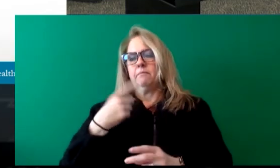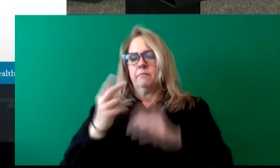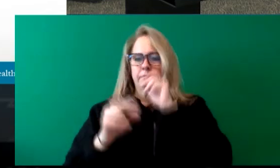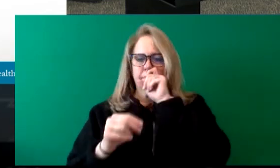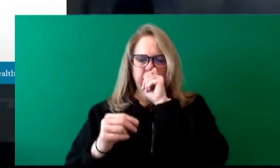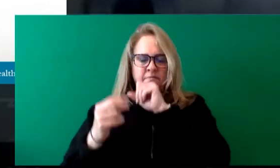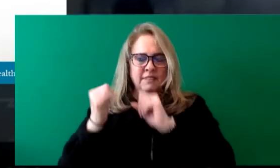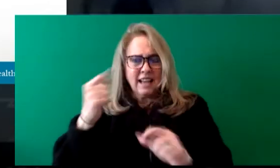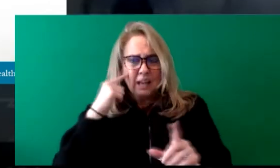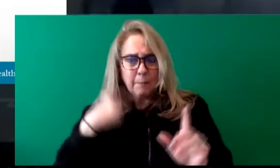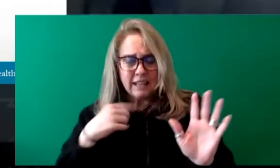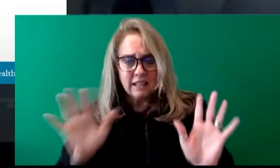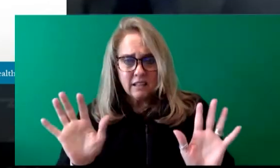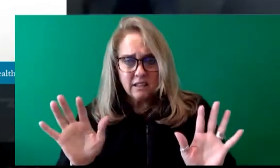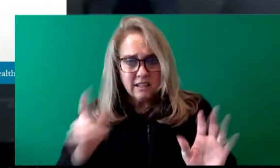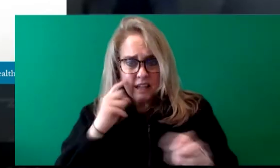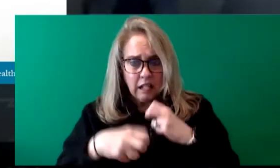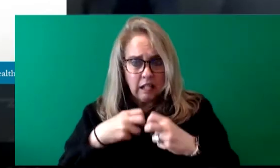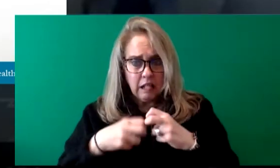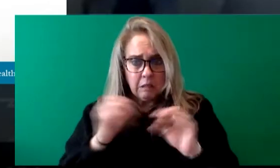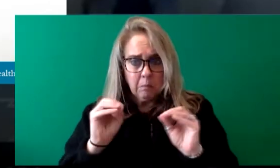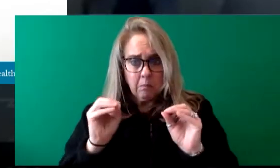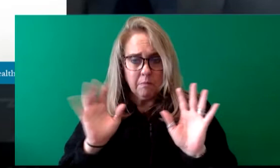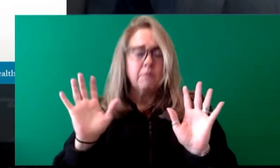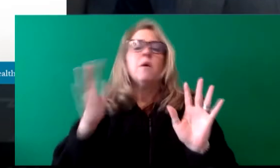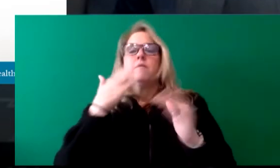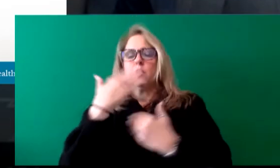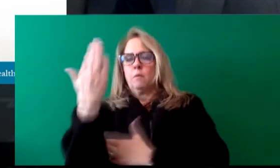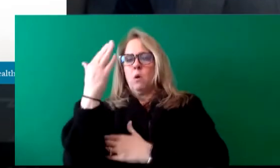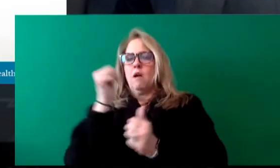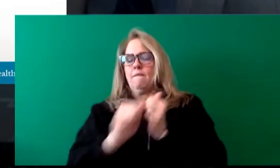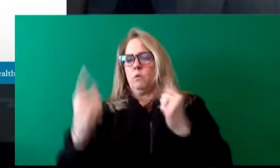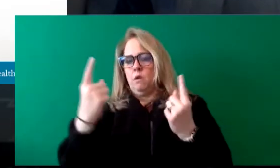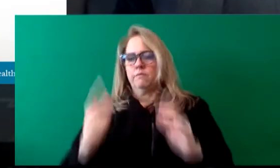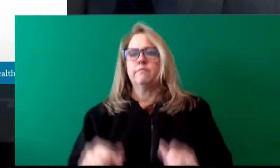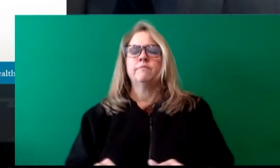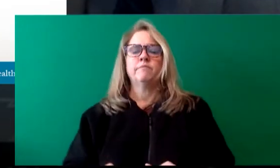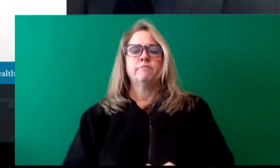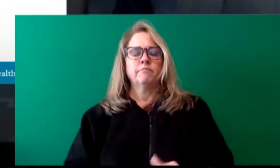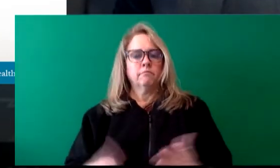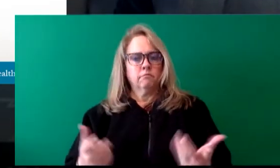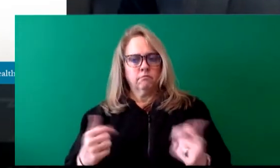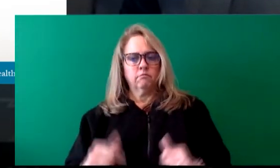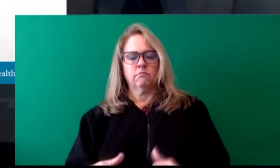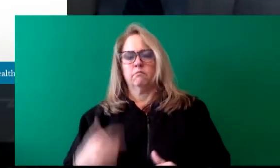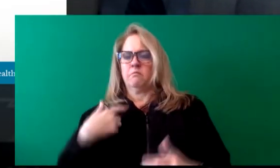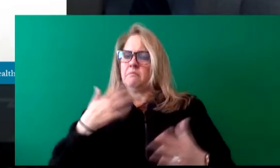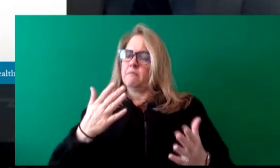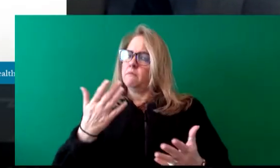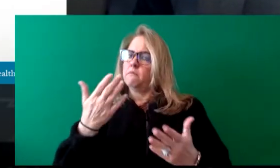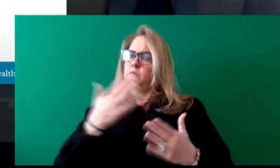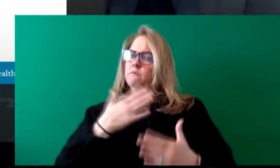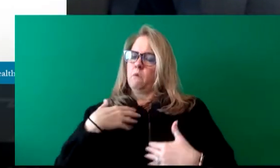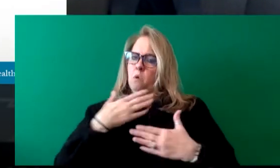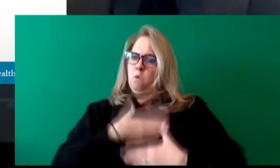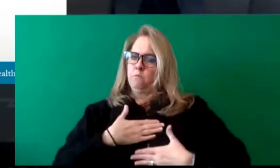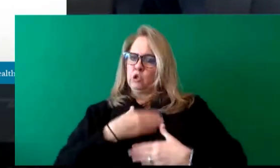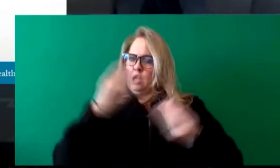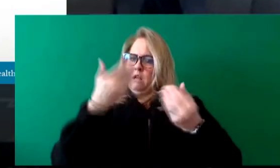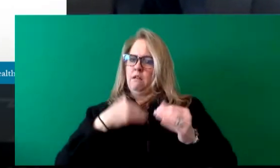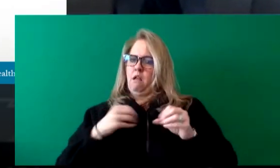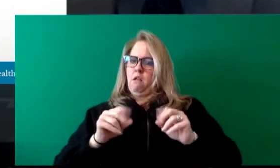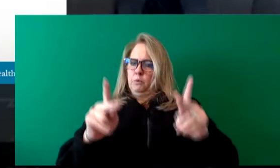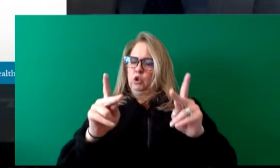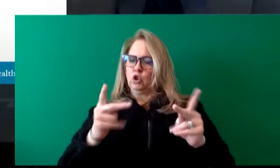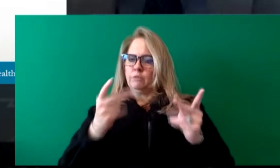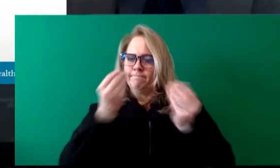me? Perfect. Good morning, everyone. It's a pleasure to speak in front of you today, a day where we can deliver some